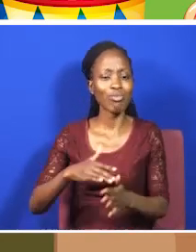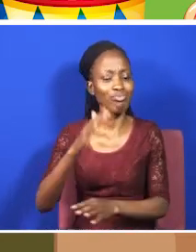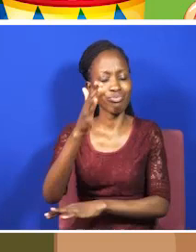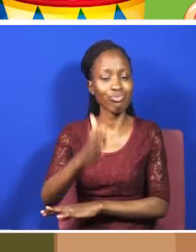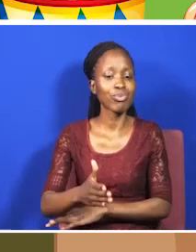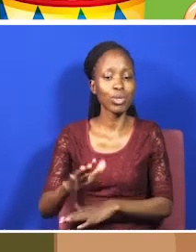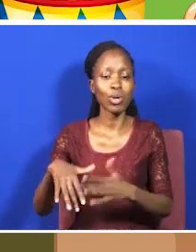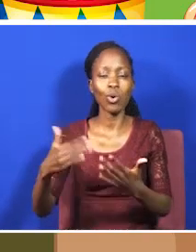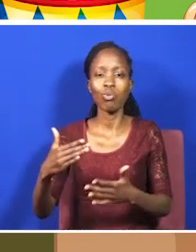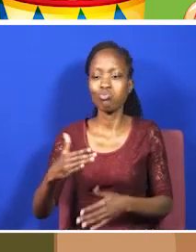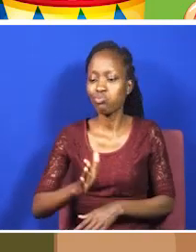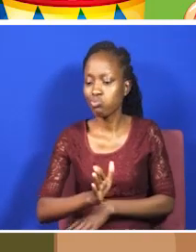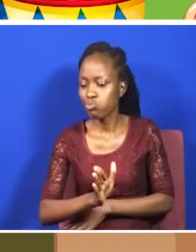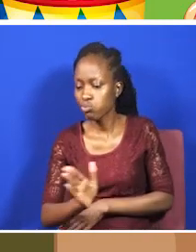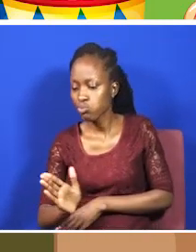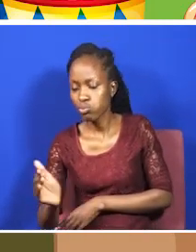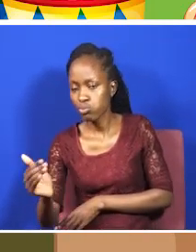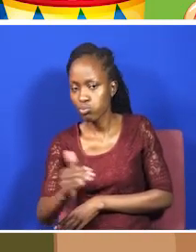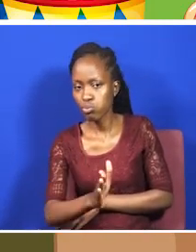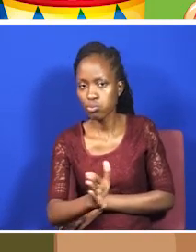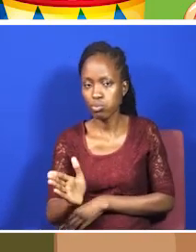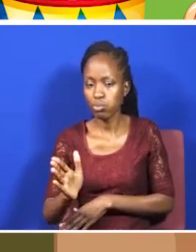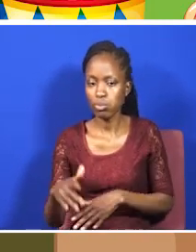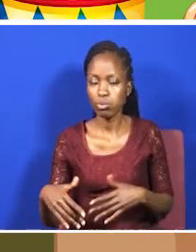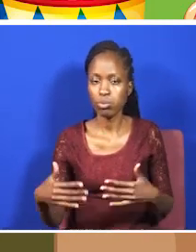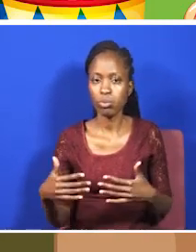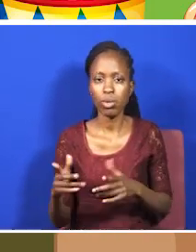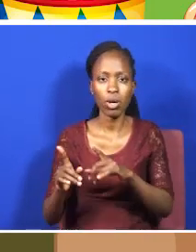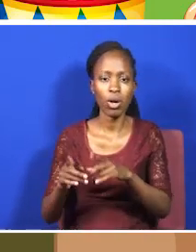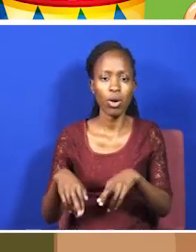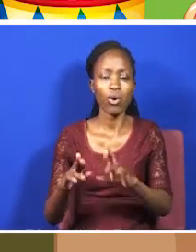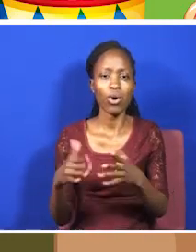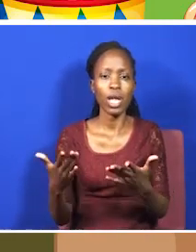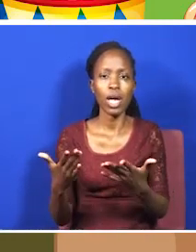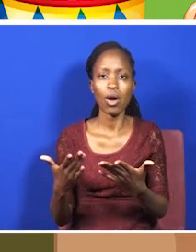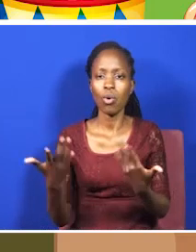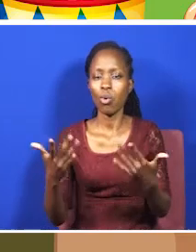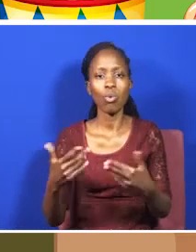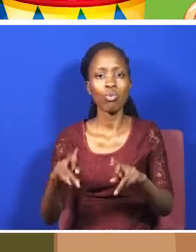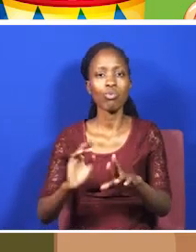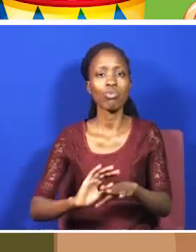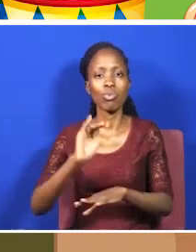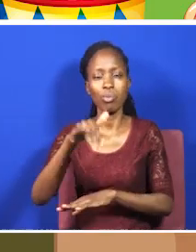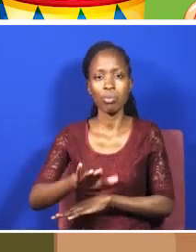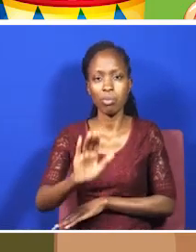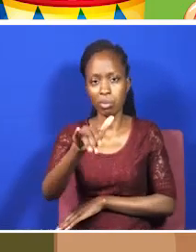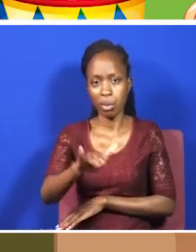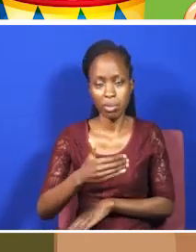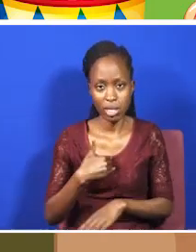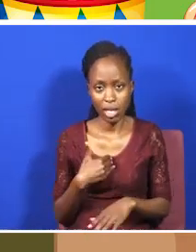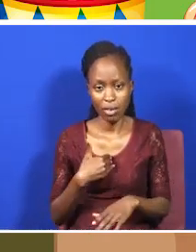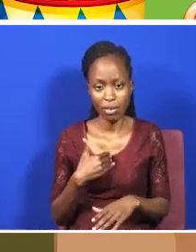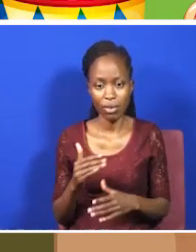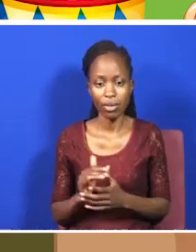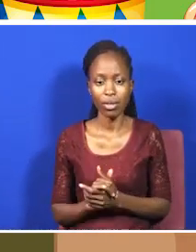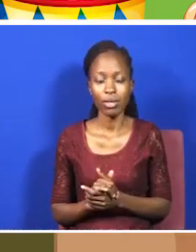Was the road straight or it had corners? Did it have